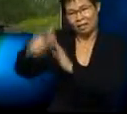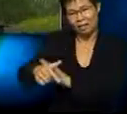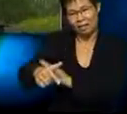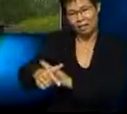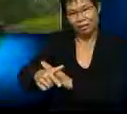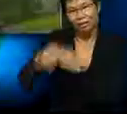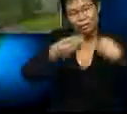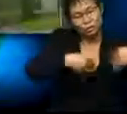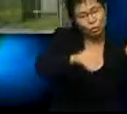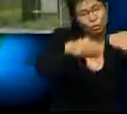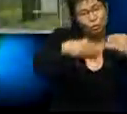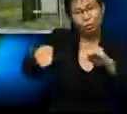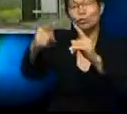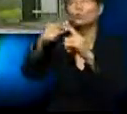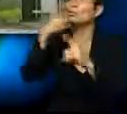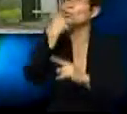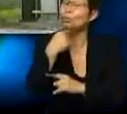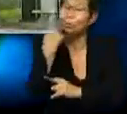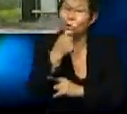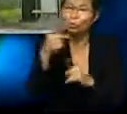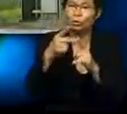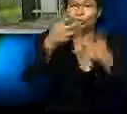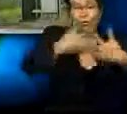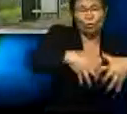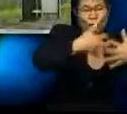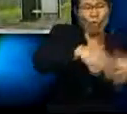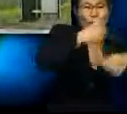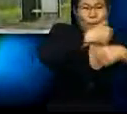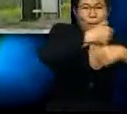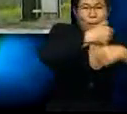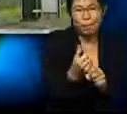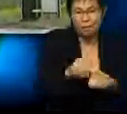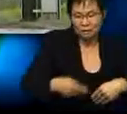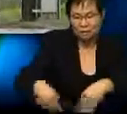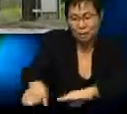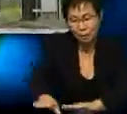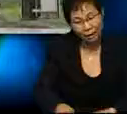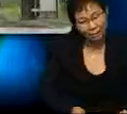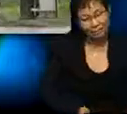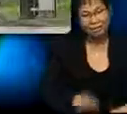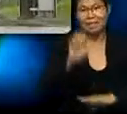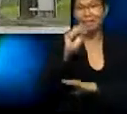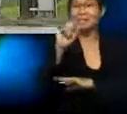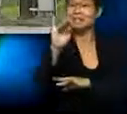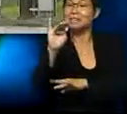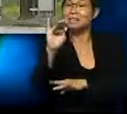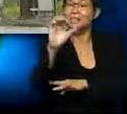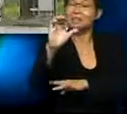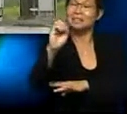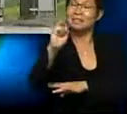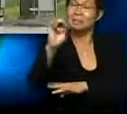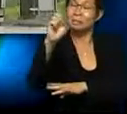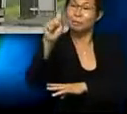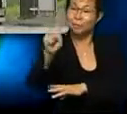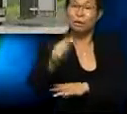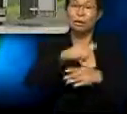is sold. To whom? To factories that make cement. And when this dust